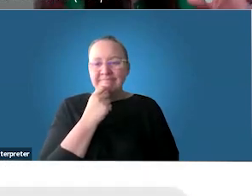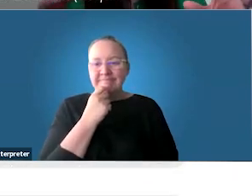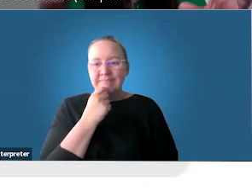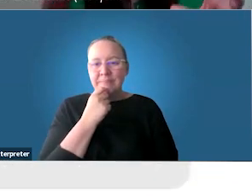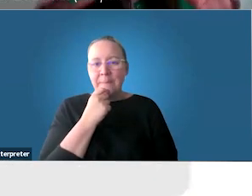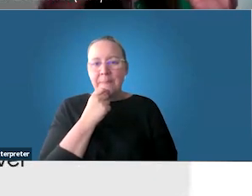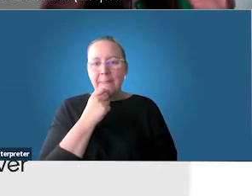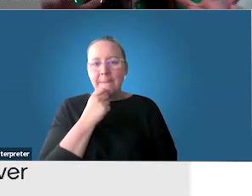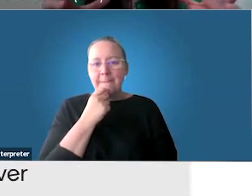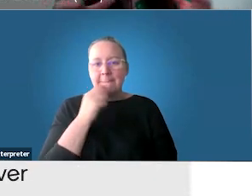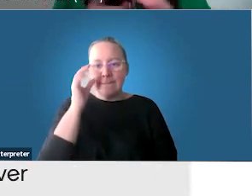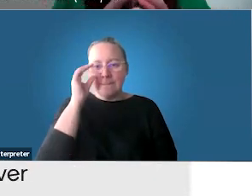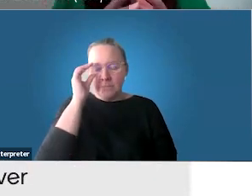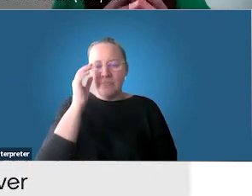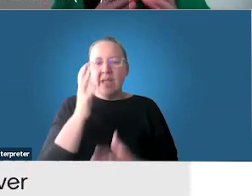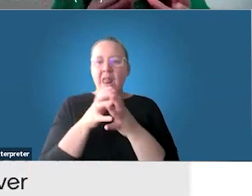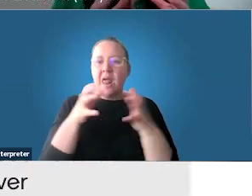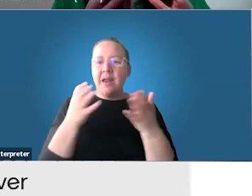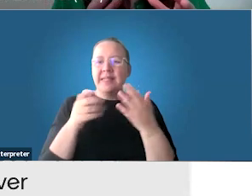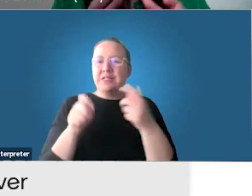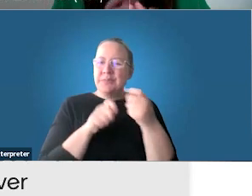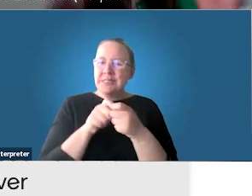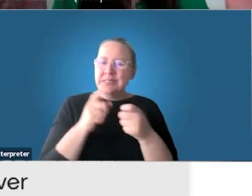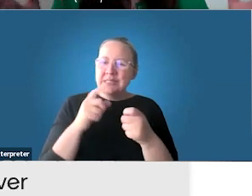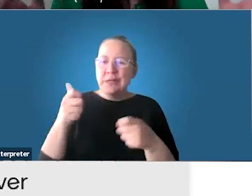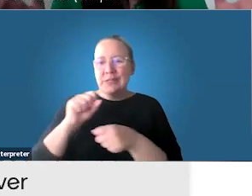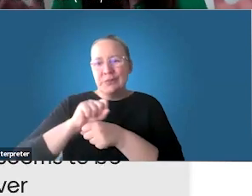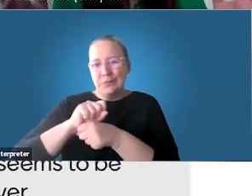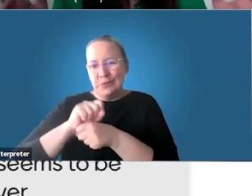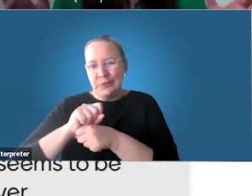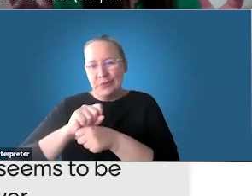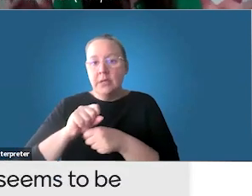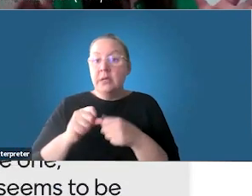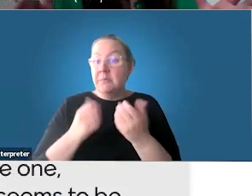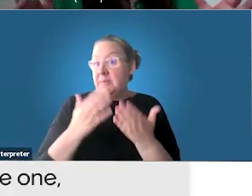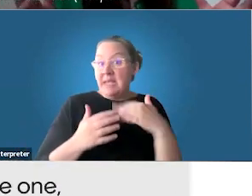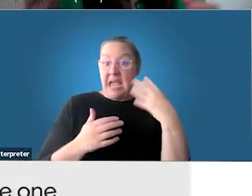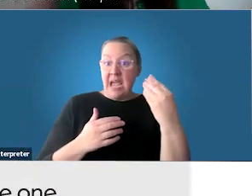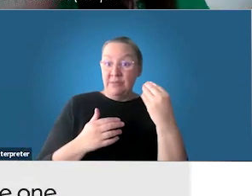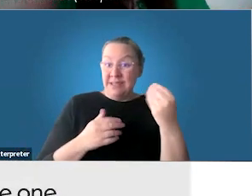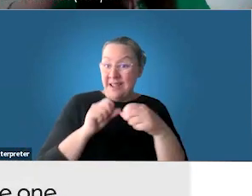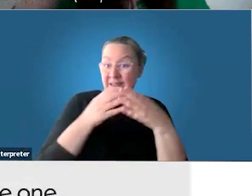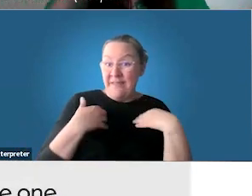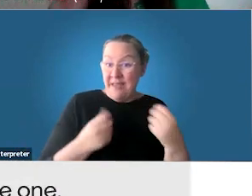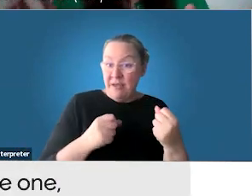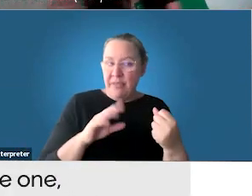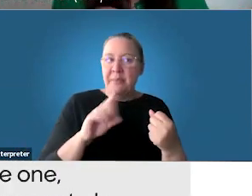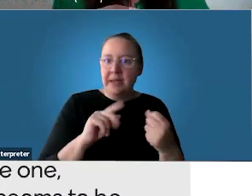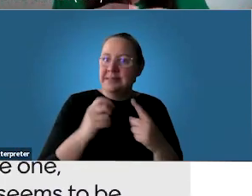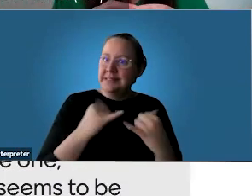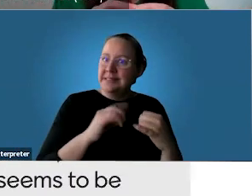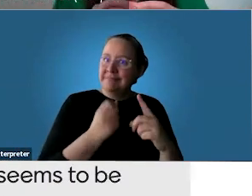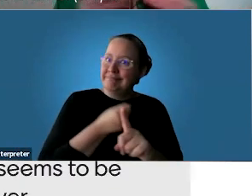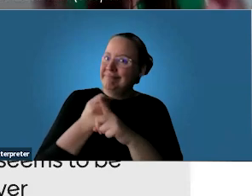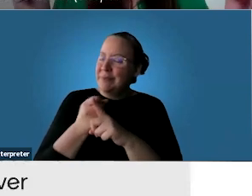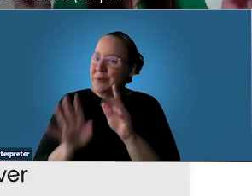lot of themes that might be really particular to somebody else's work, maybe even outside of health, but that